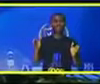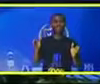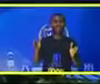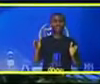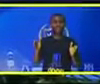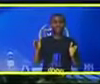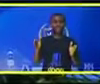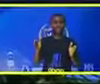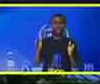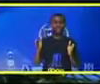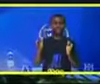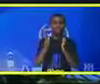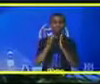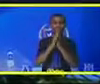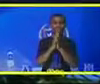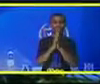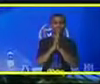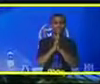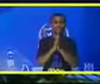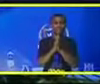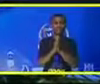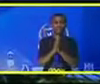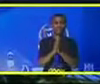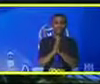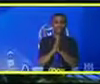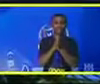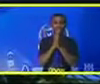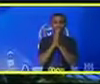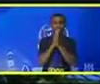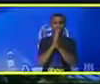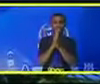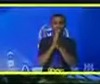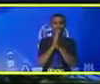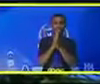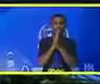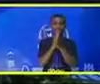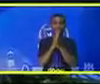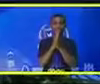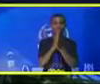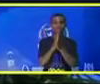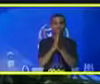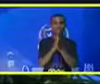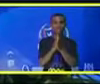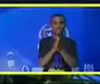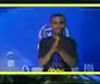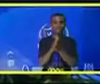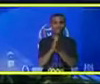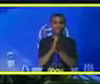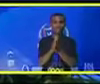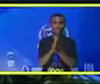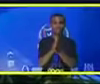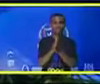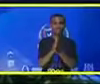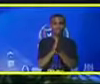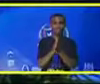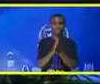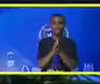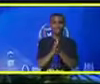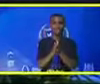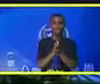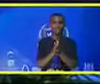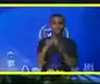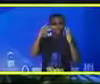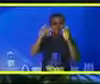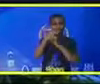one had fell. And he said, alas, master, for it was borrowed. When the prophet came, he said,